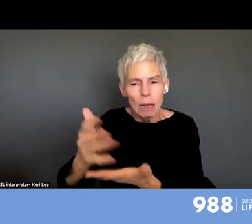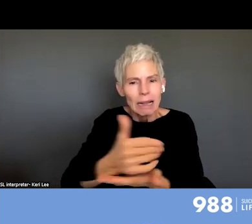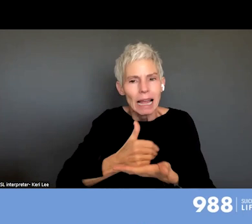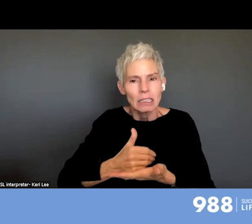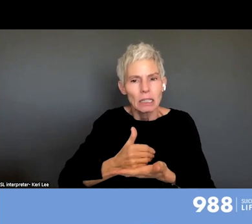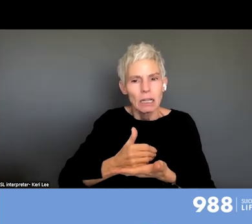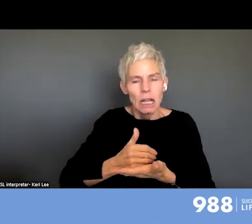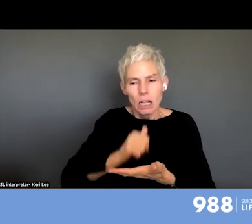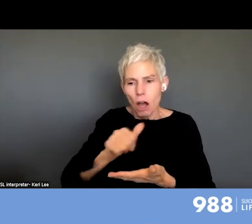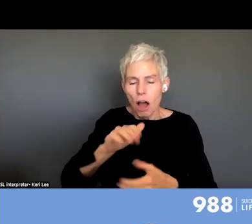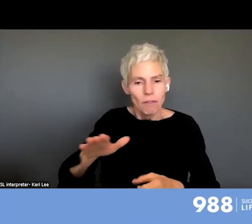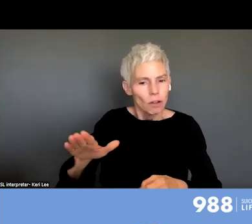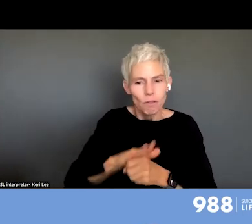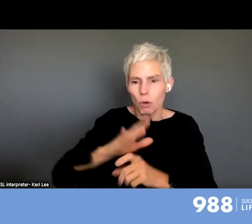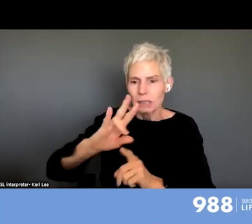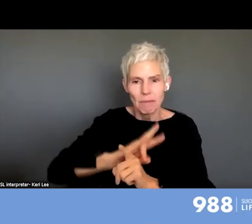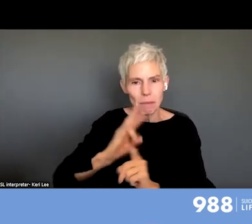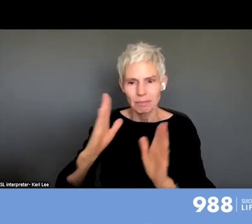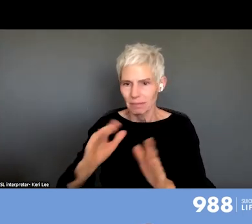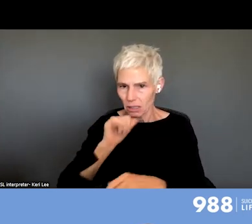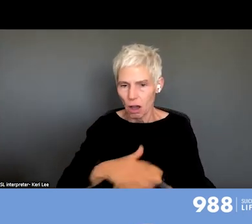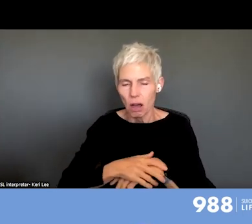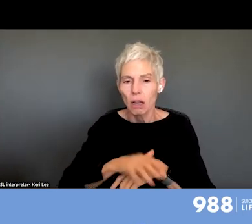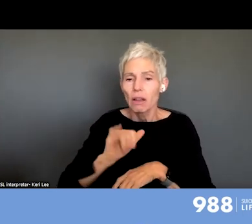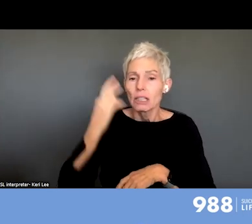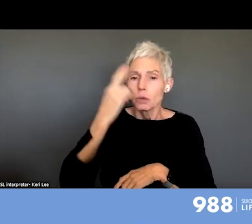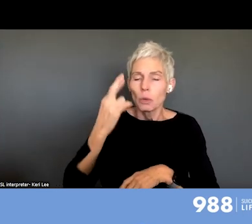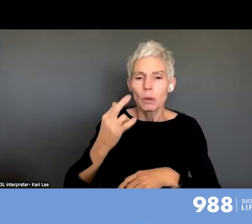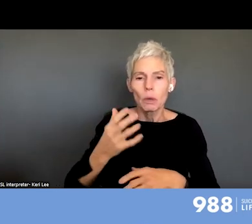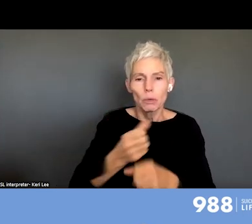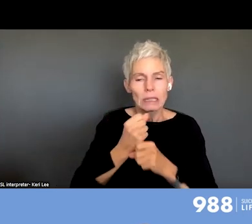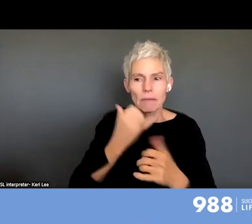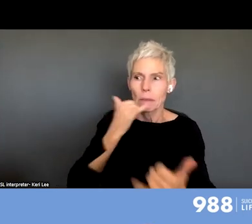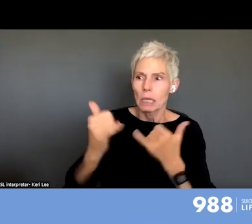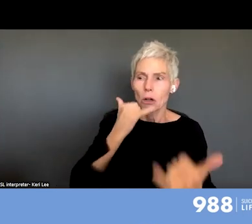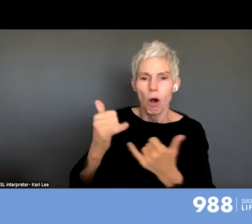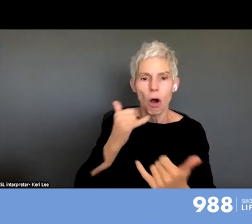the entire 7 months. So that's why we were able to get so many calls submitted,